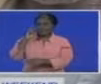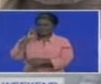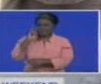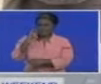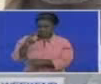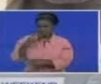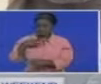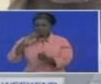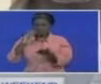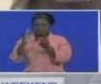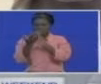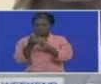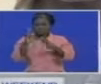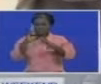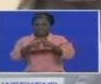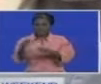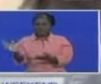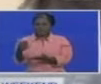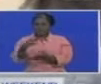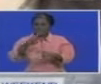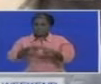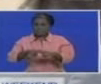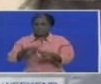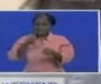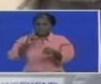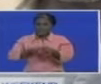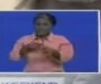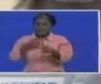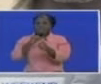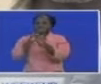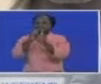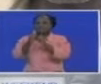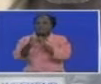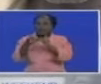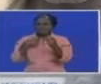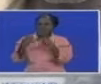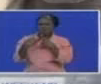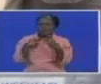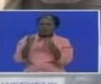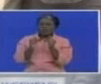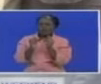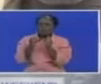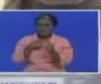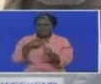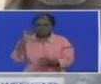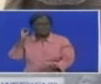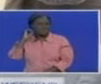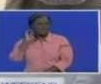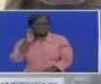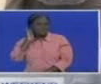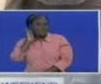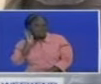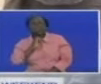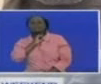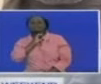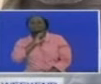mbele, nikaka kwa ile kiti ya conductor ya mbele. Nikiwa pale, tukiendelea kuongea, nikasikia, sababu nilikuwa naangalia